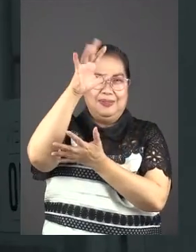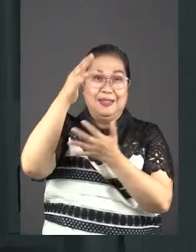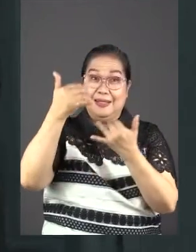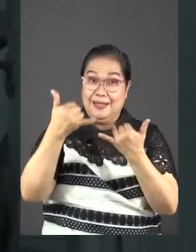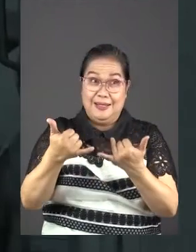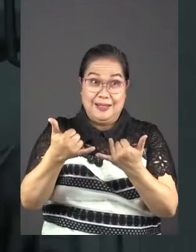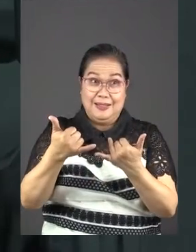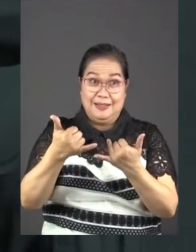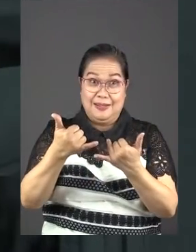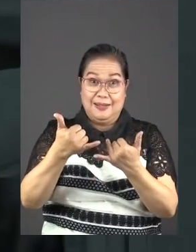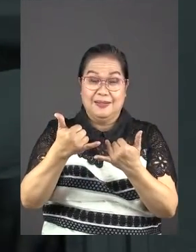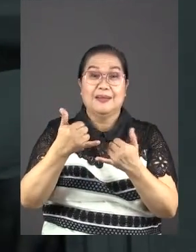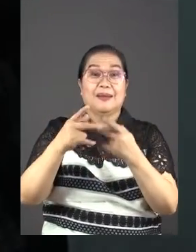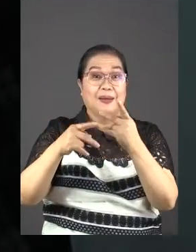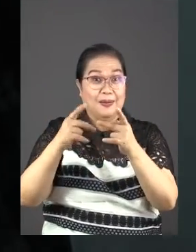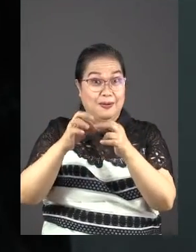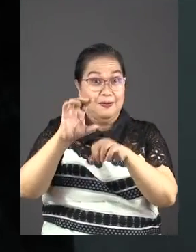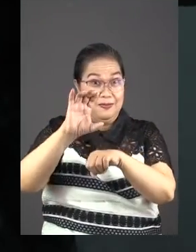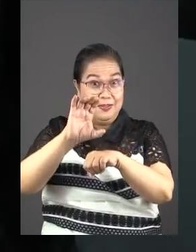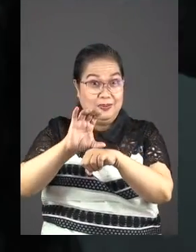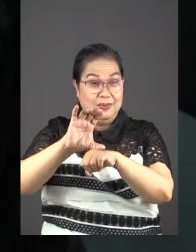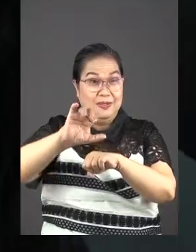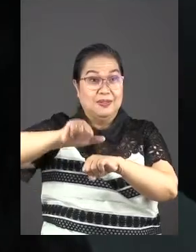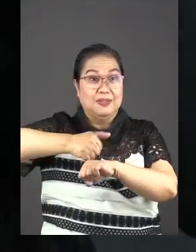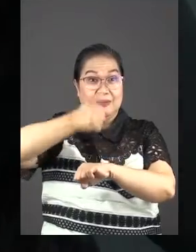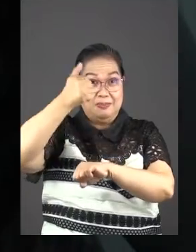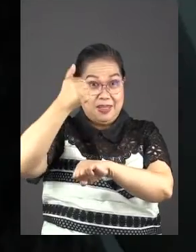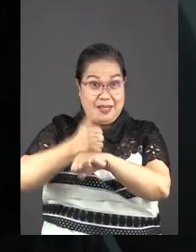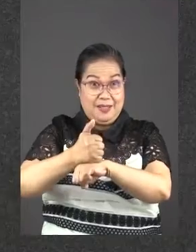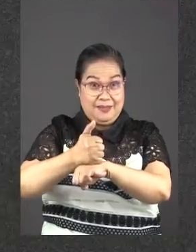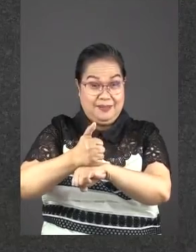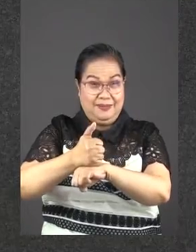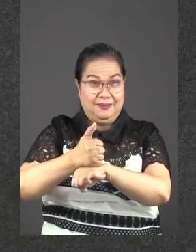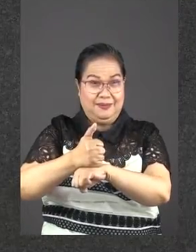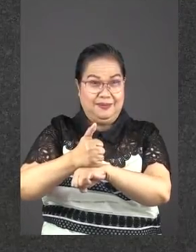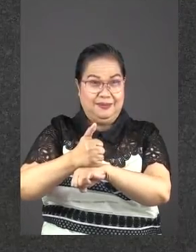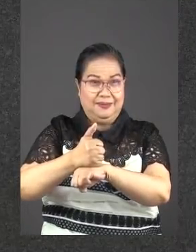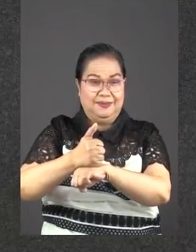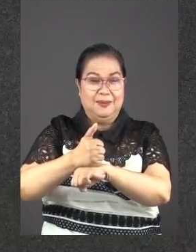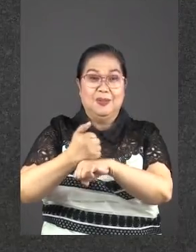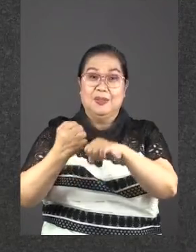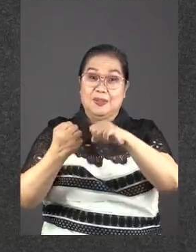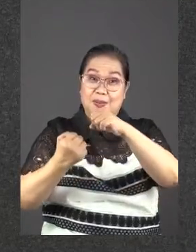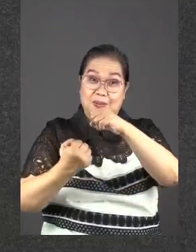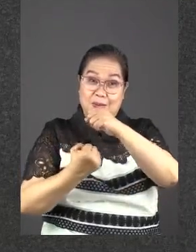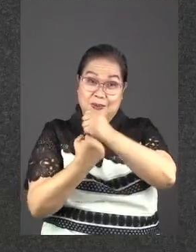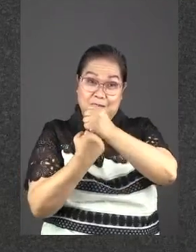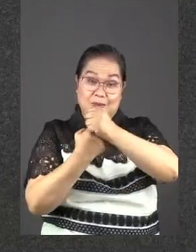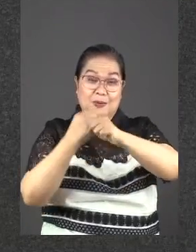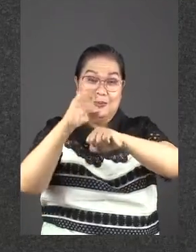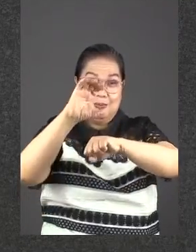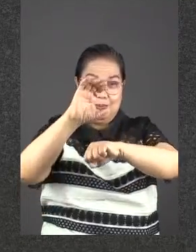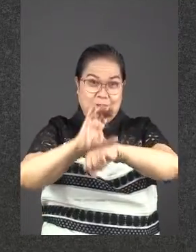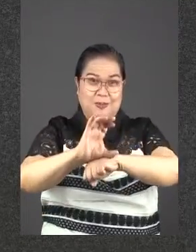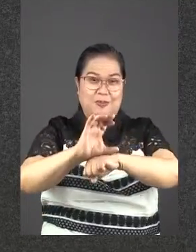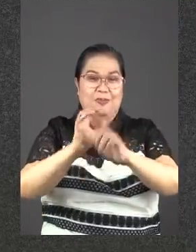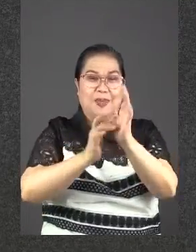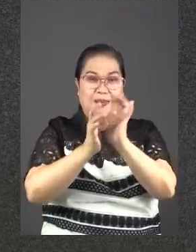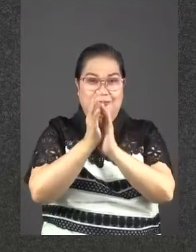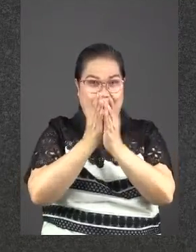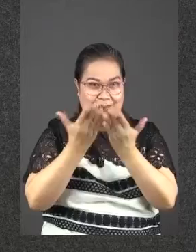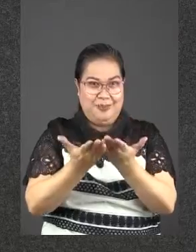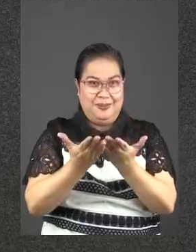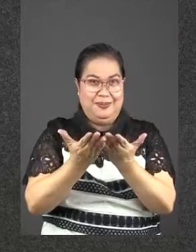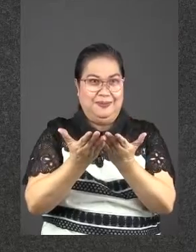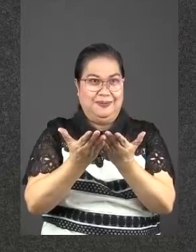This is the kind of church that we should be. A church built on biblical